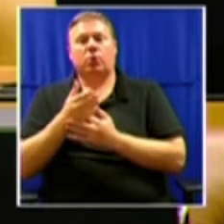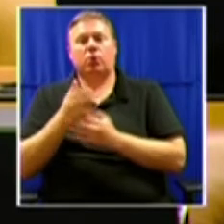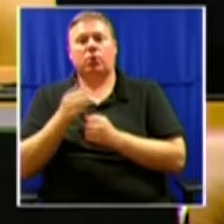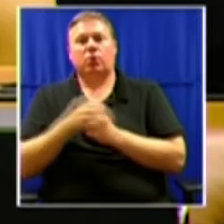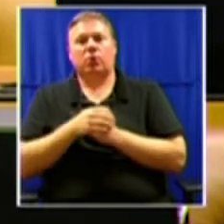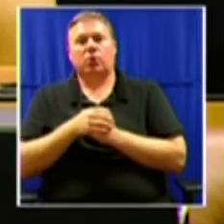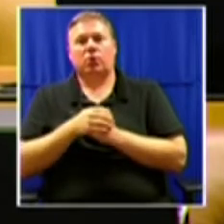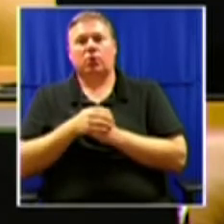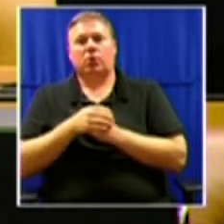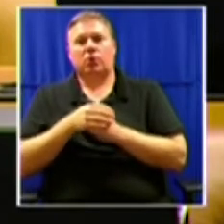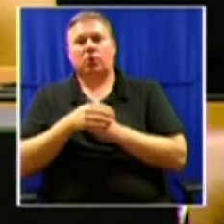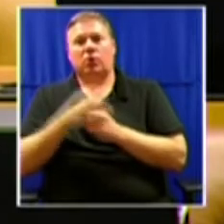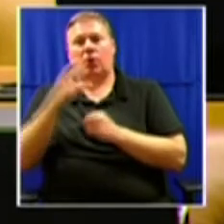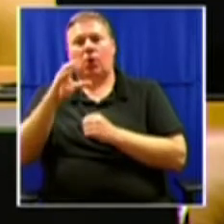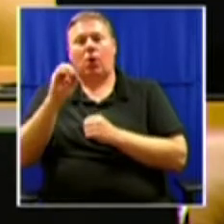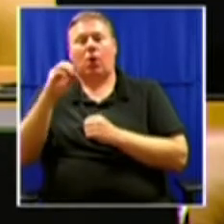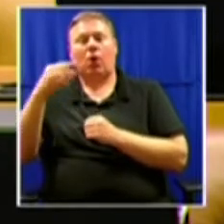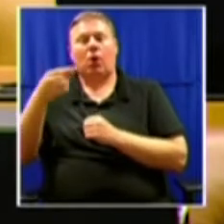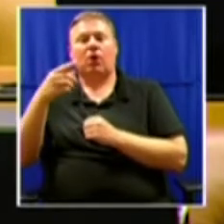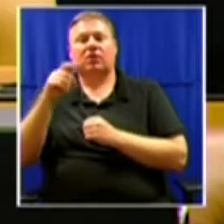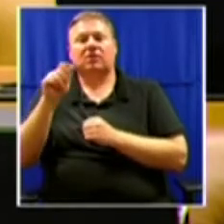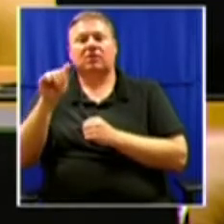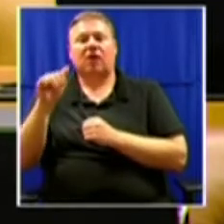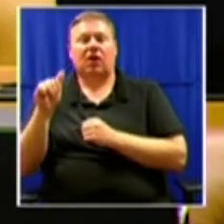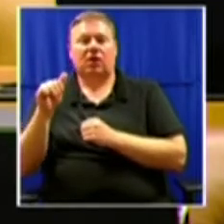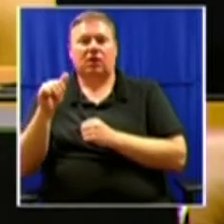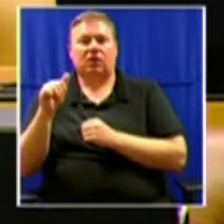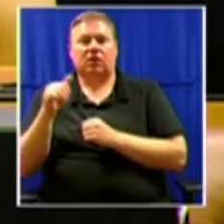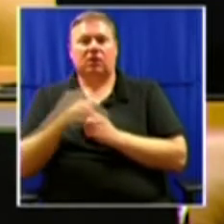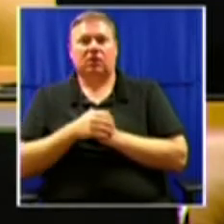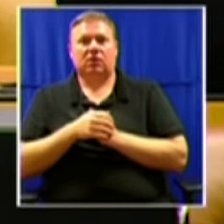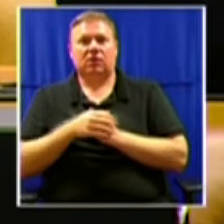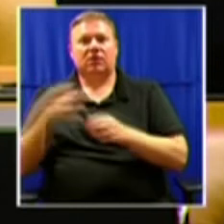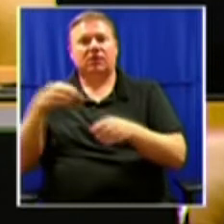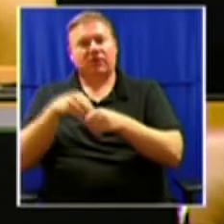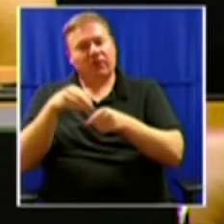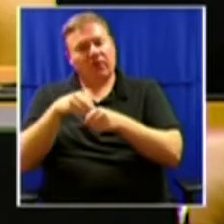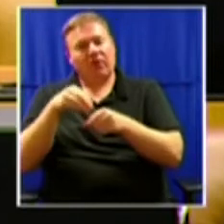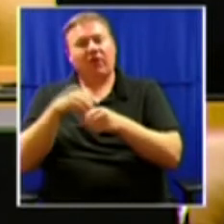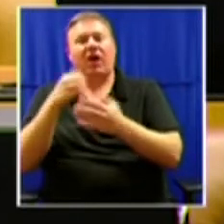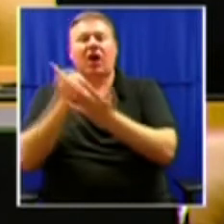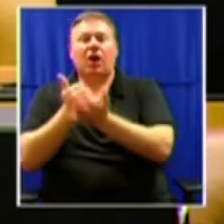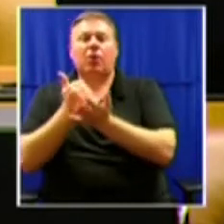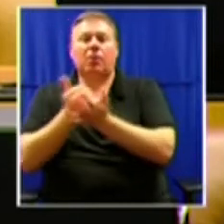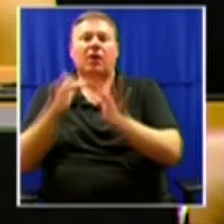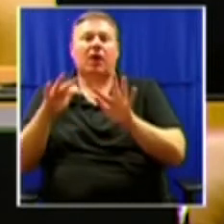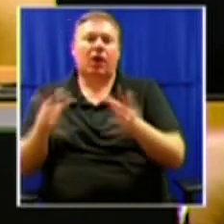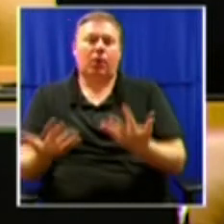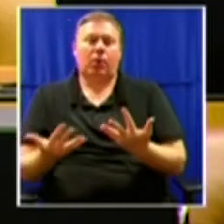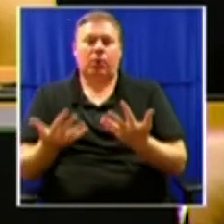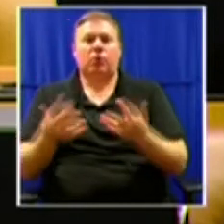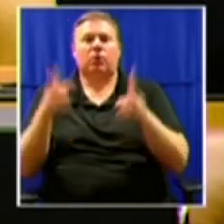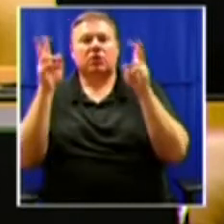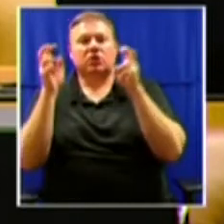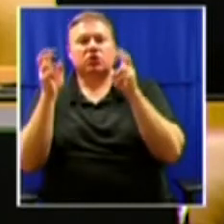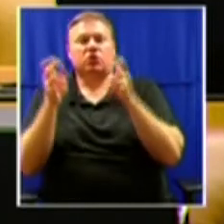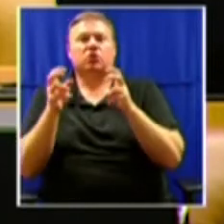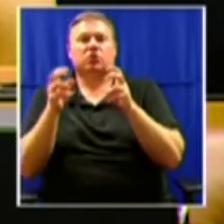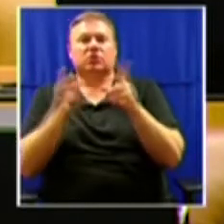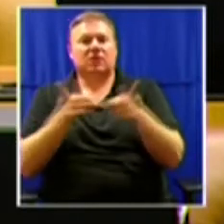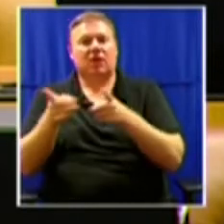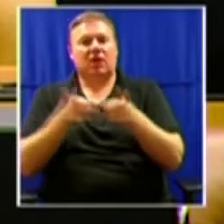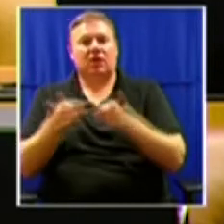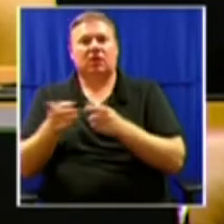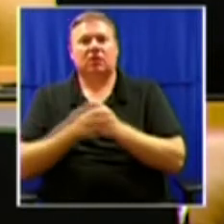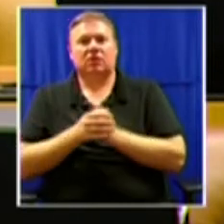and royalty to engage with them. How can we deal with the matters, especially the